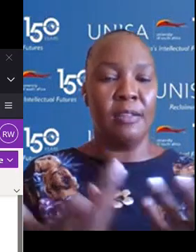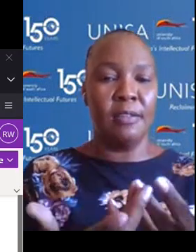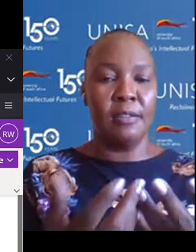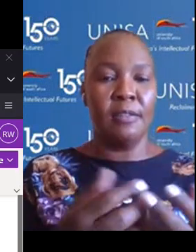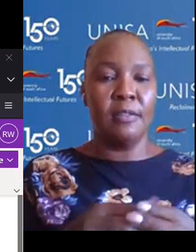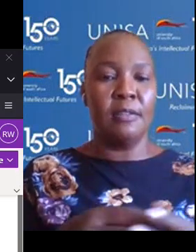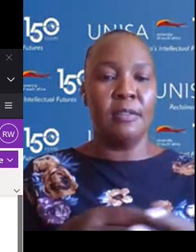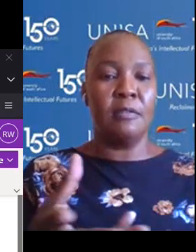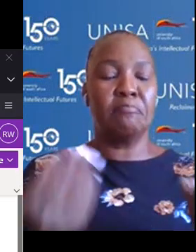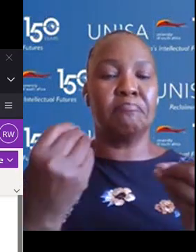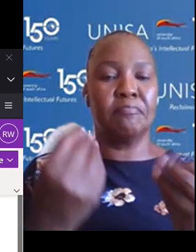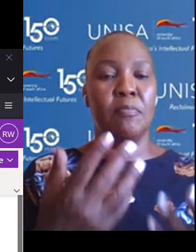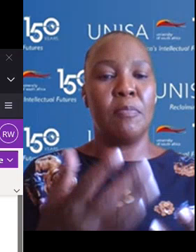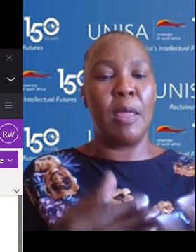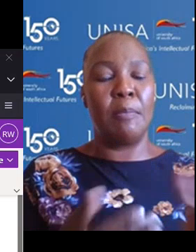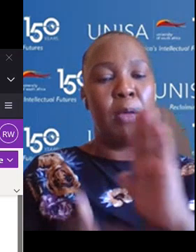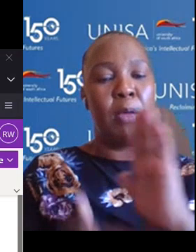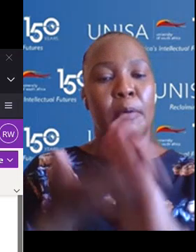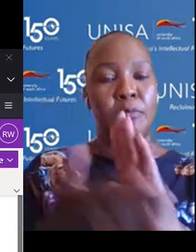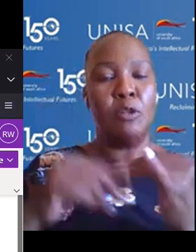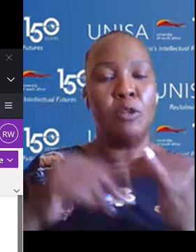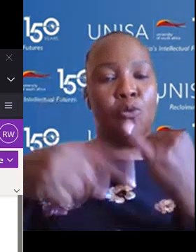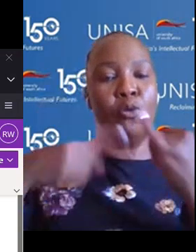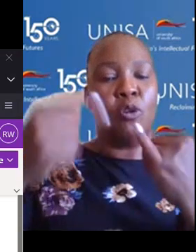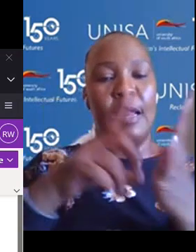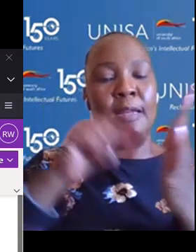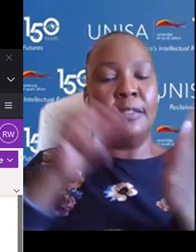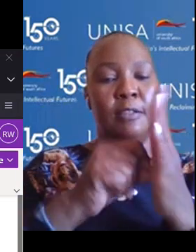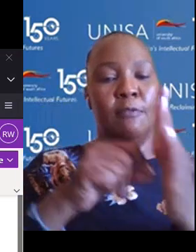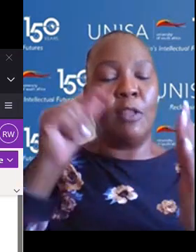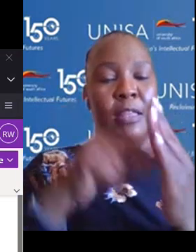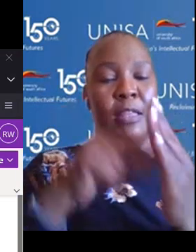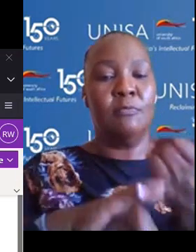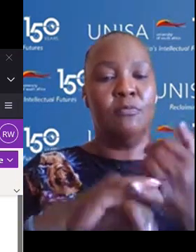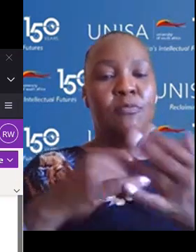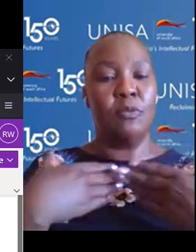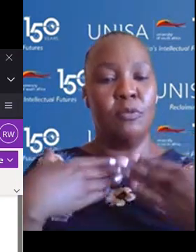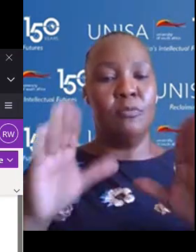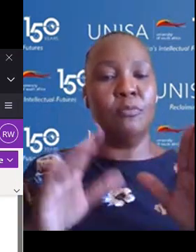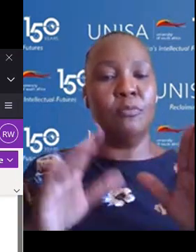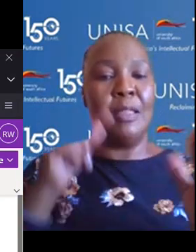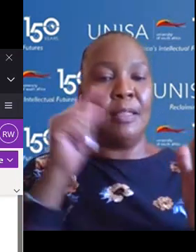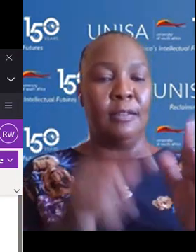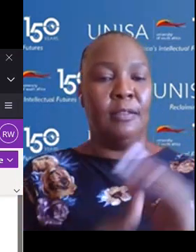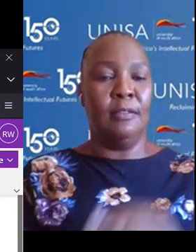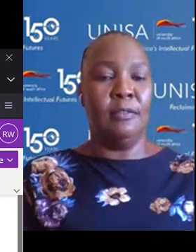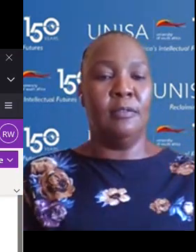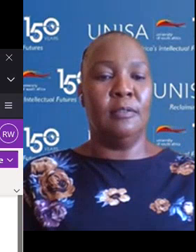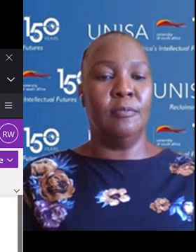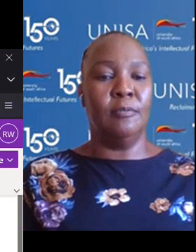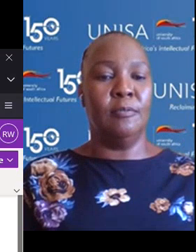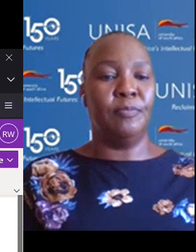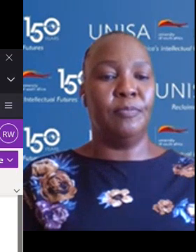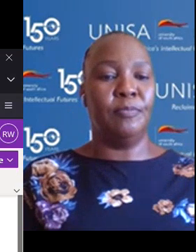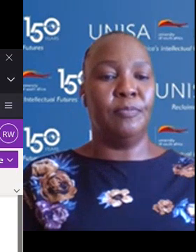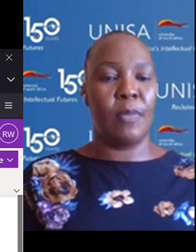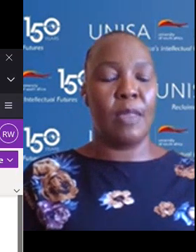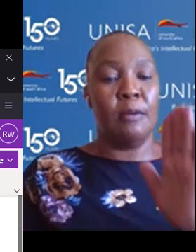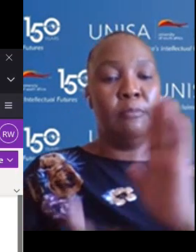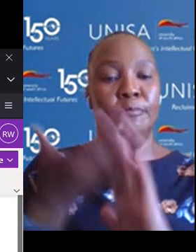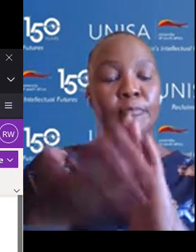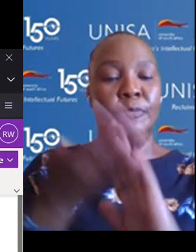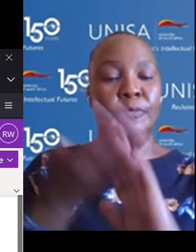So for instance, say I want to upload my tutorial letter for this module. I can just open up that one. It will upload the file